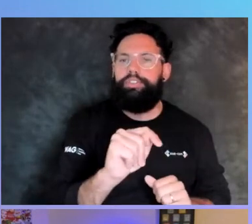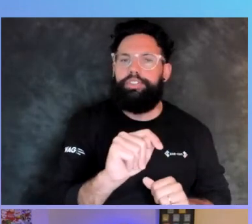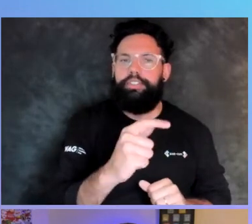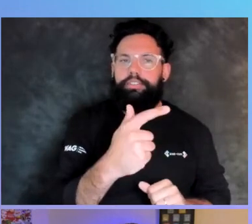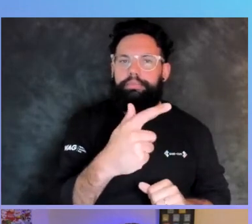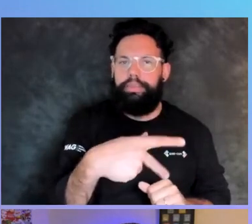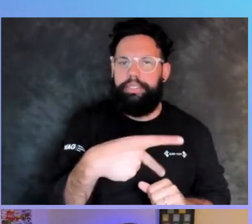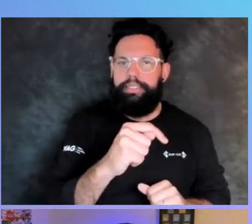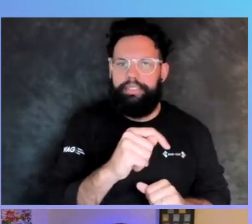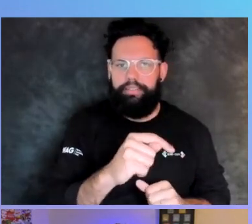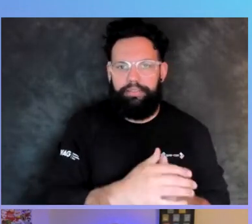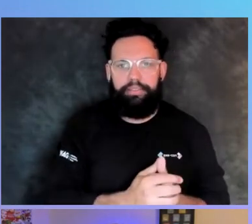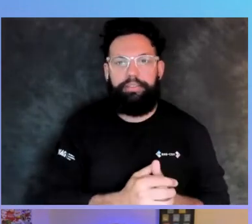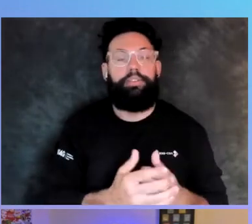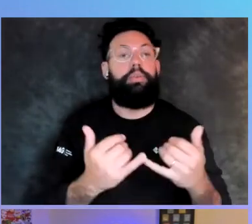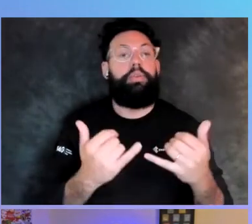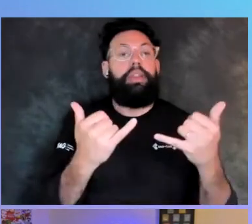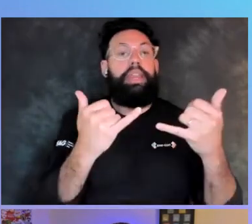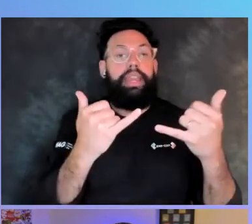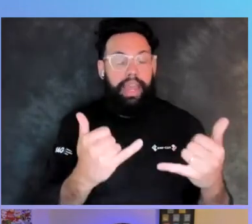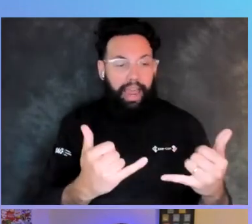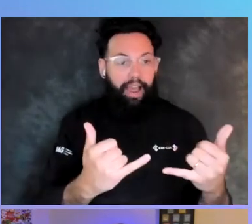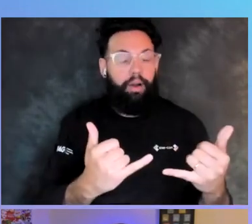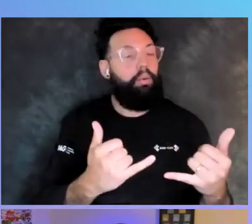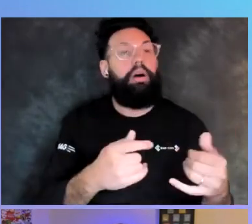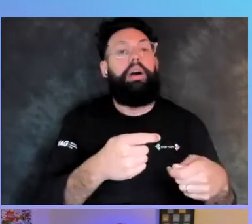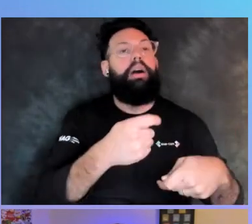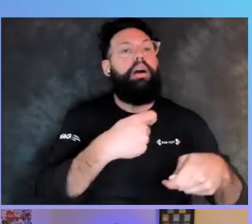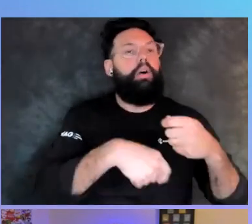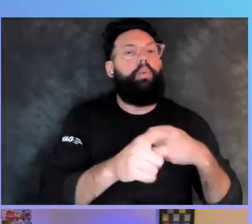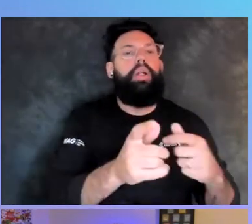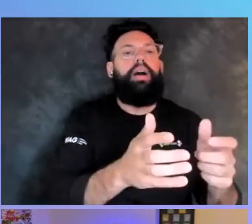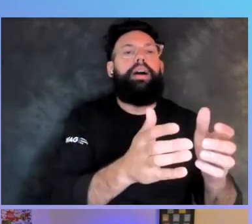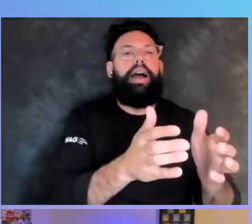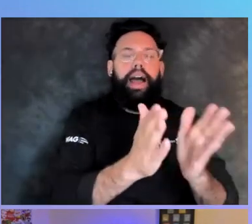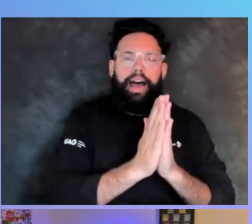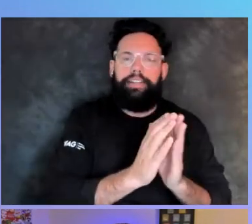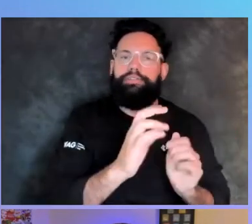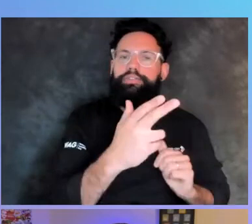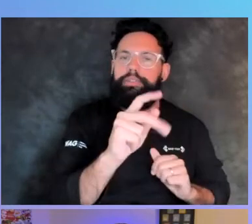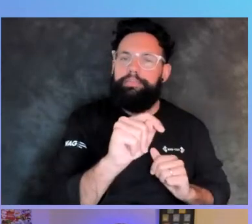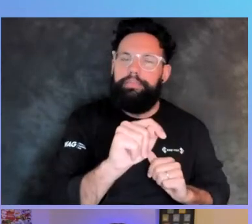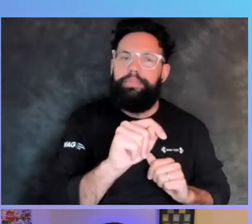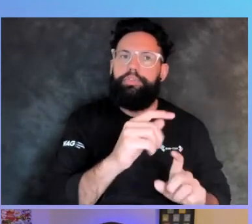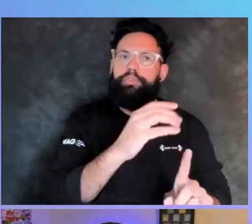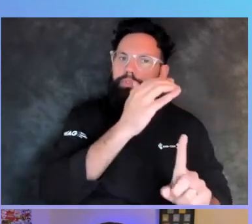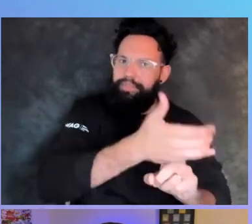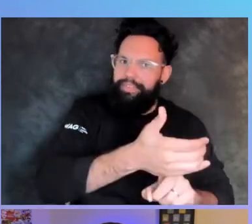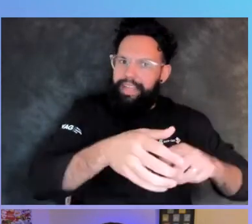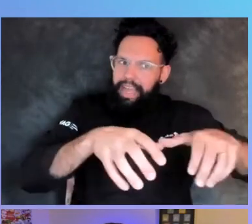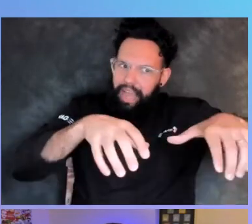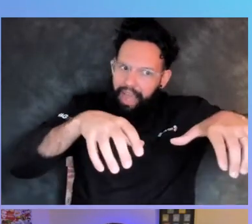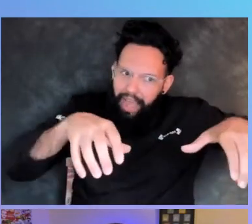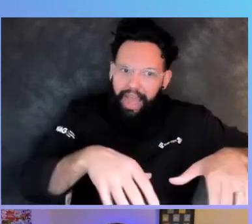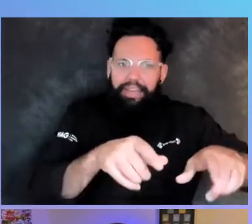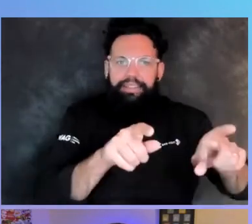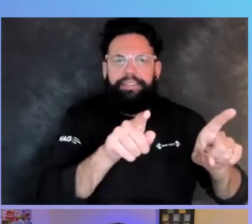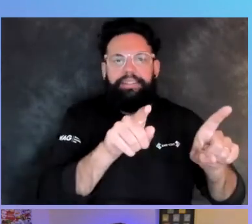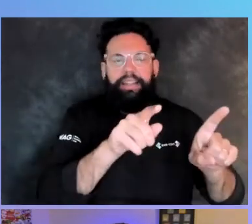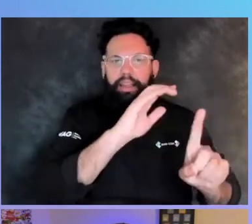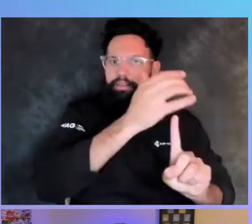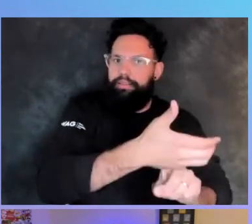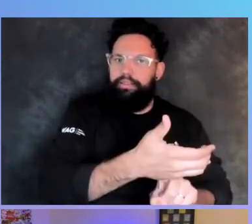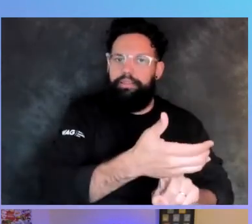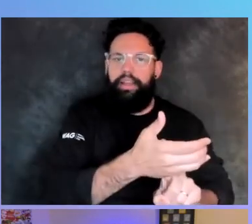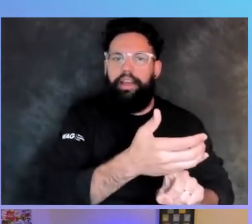asking it to act as an accessibility expert with a focus on the web content accessibility guidelines conformance. And